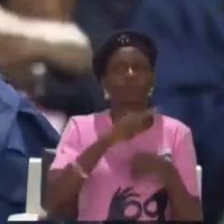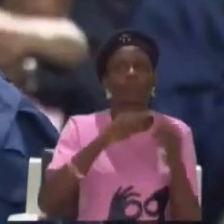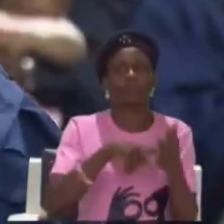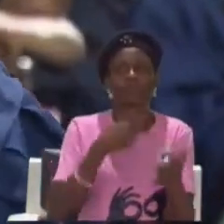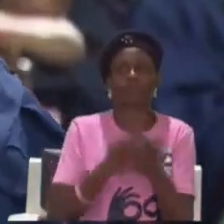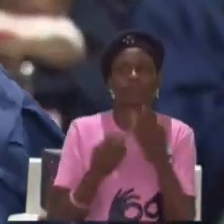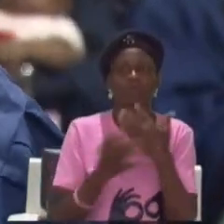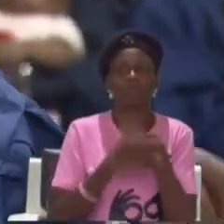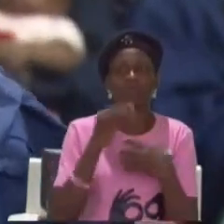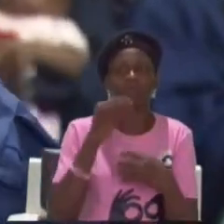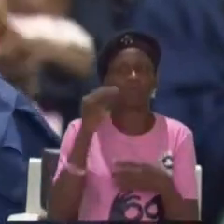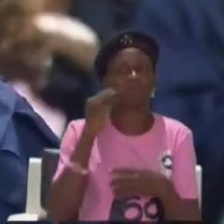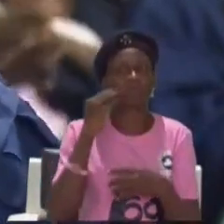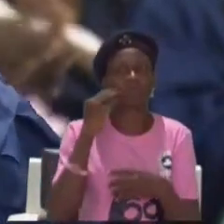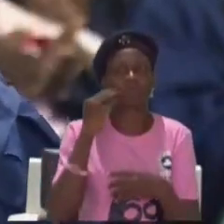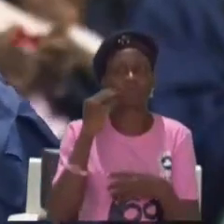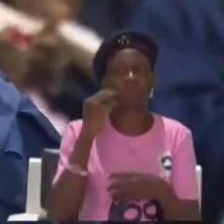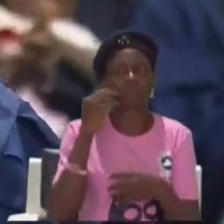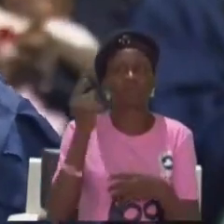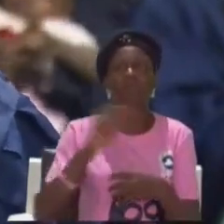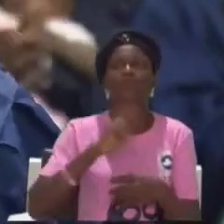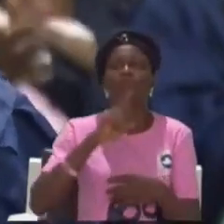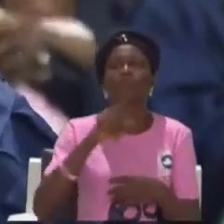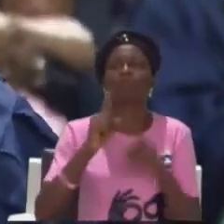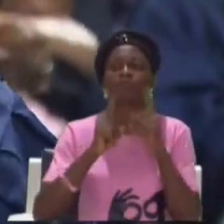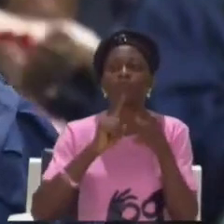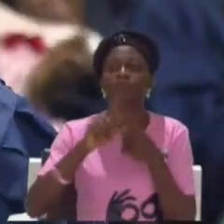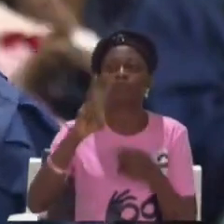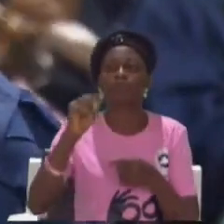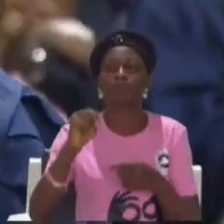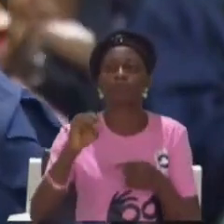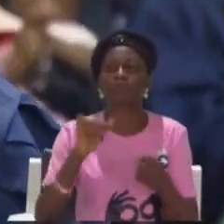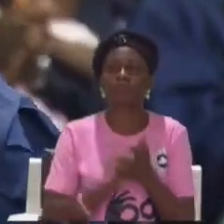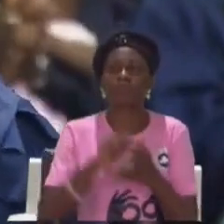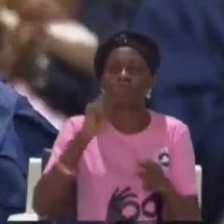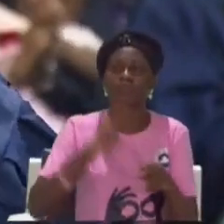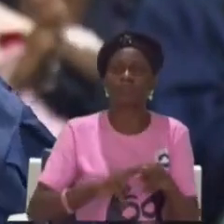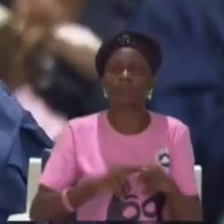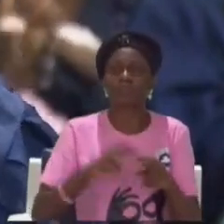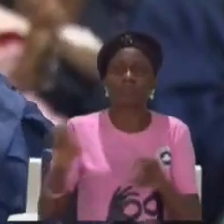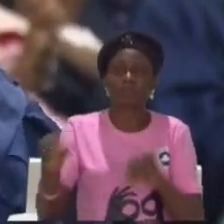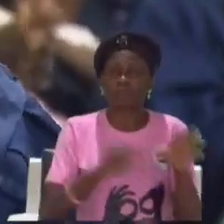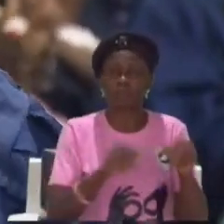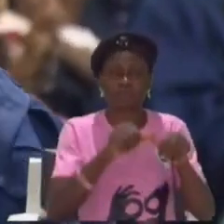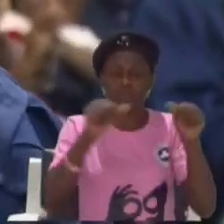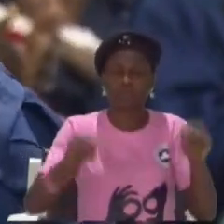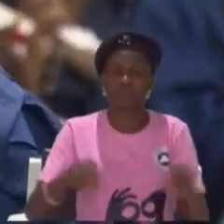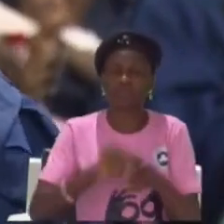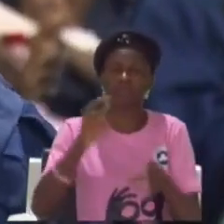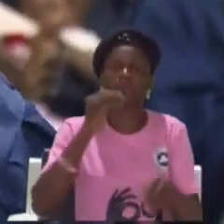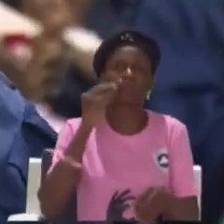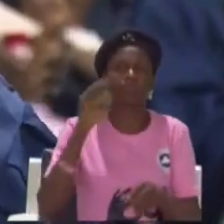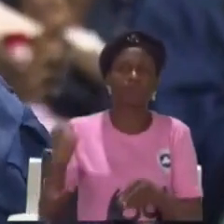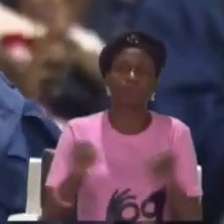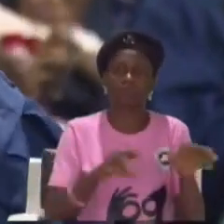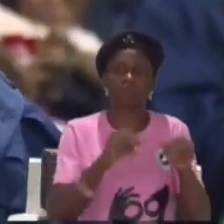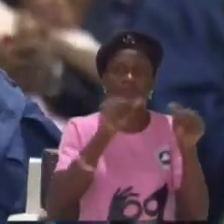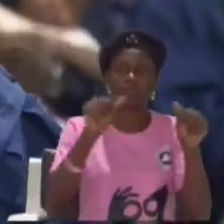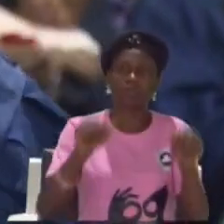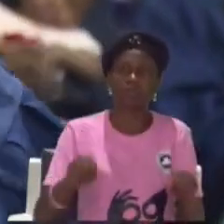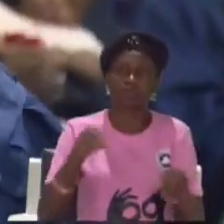home, a voice ministered to me. He says, set up an altar in your home. I set up an altar in my